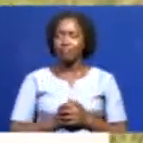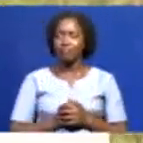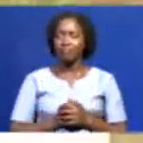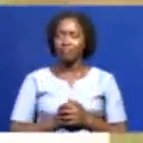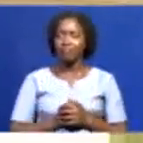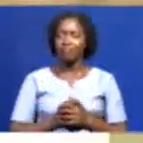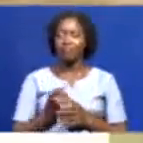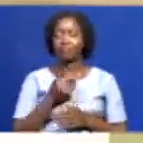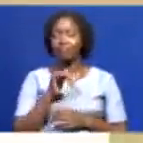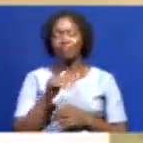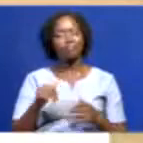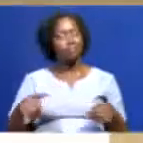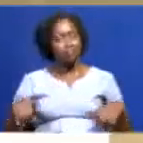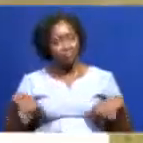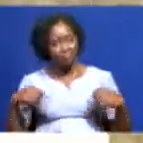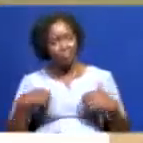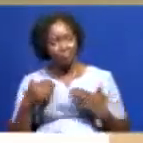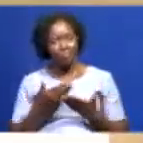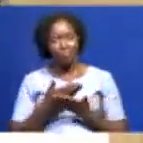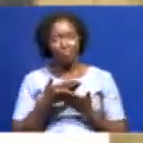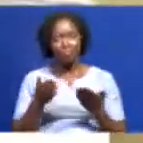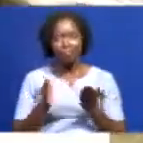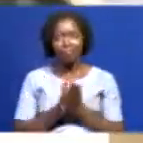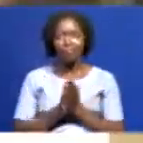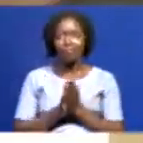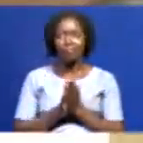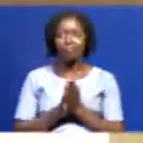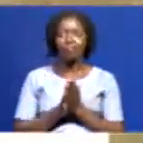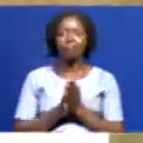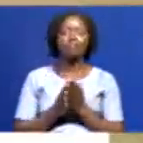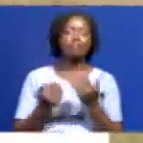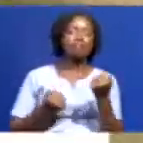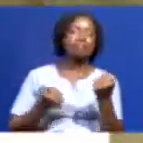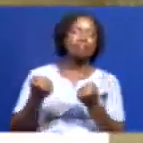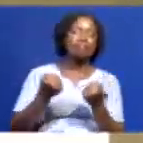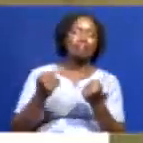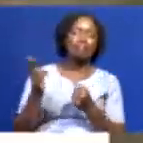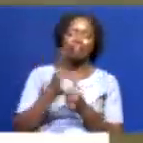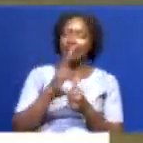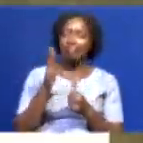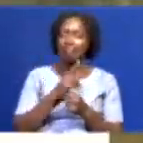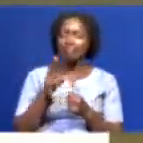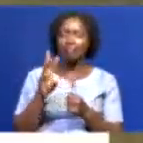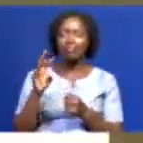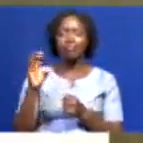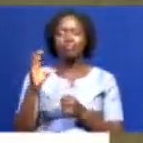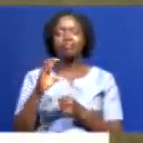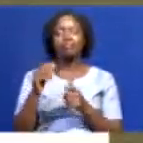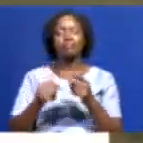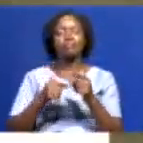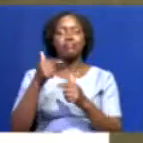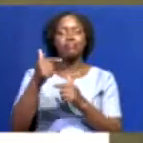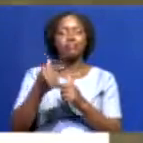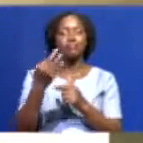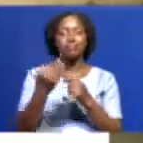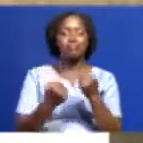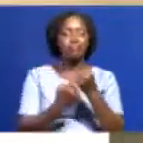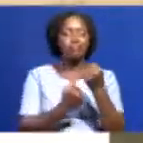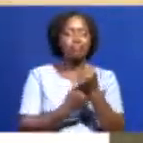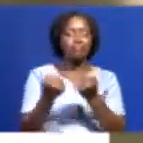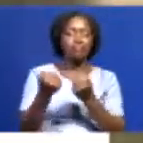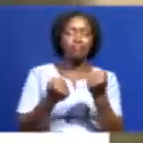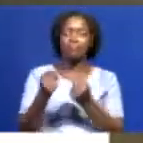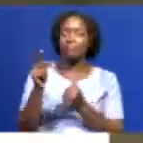Sachania says he is proud of this feat after a grueling rally, the toughest in the WRC calendar. He was among the three sponsored drivers